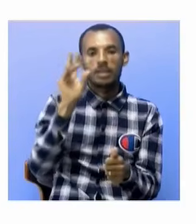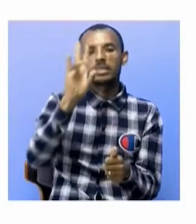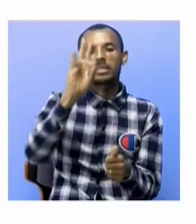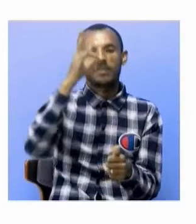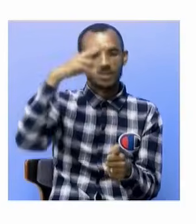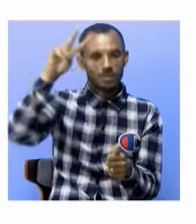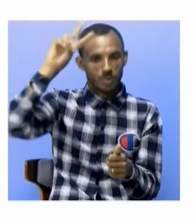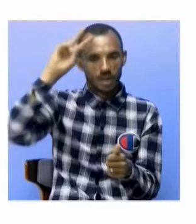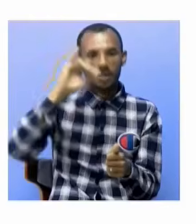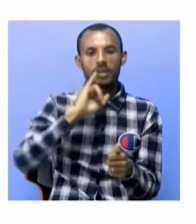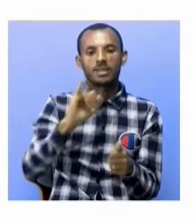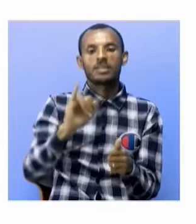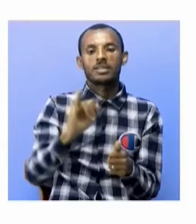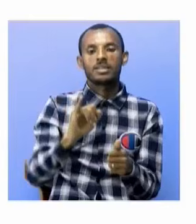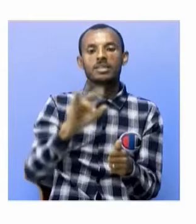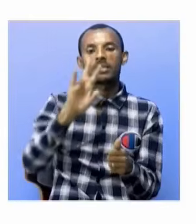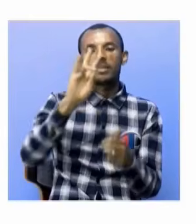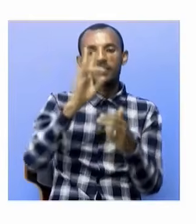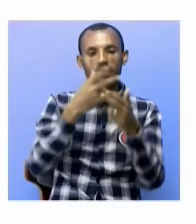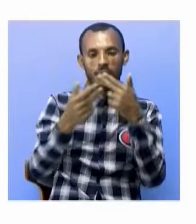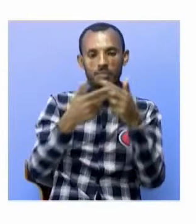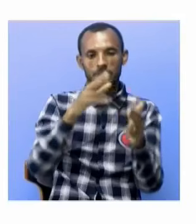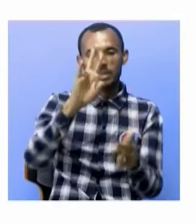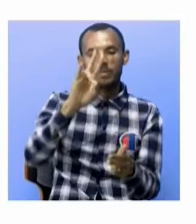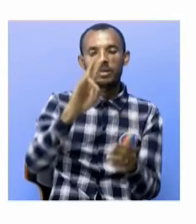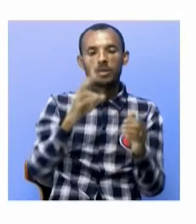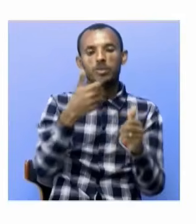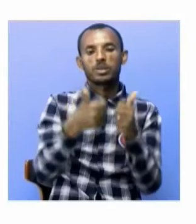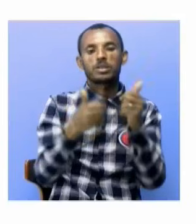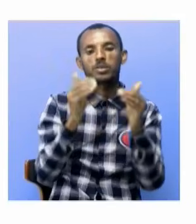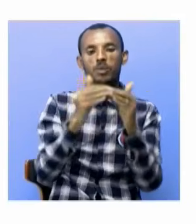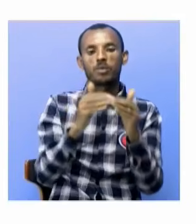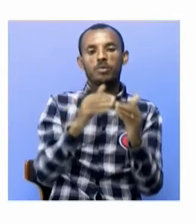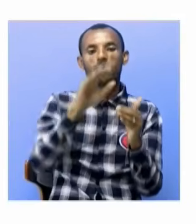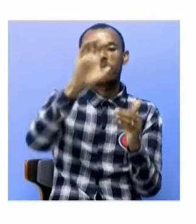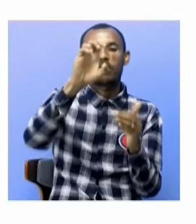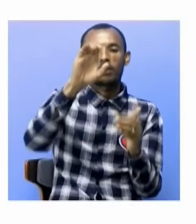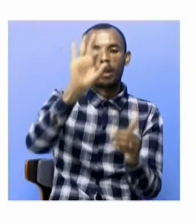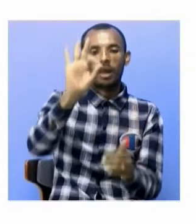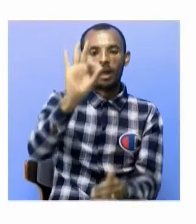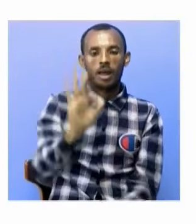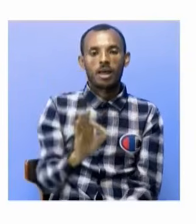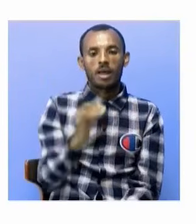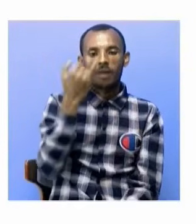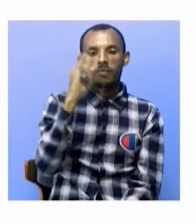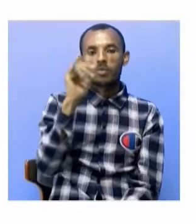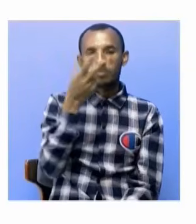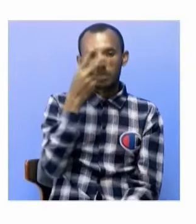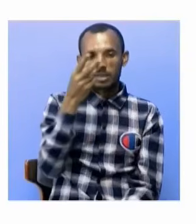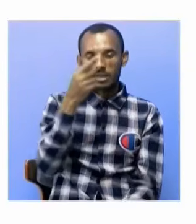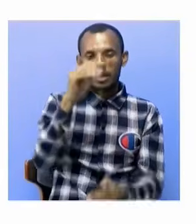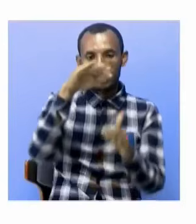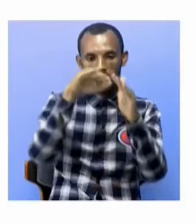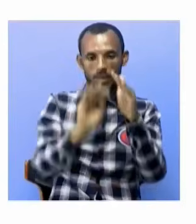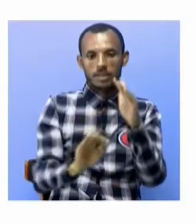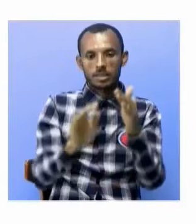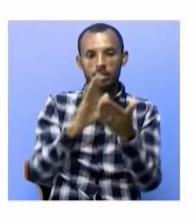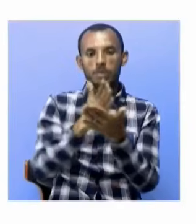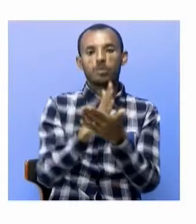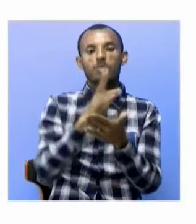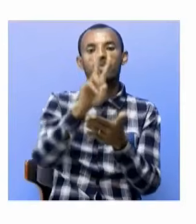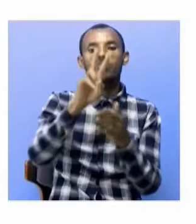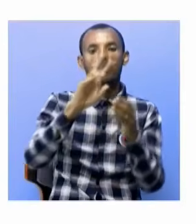square is 7 times 7, which is 49. If you take the difference between these two